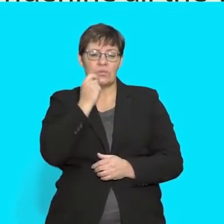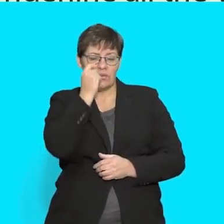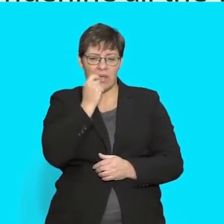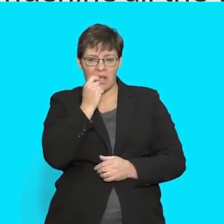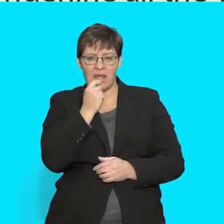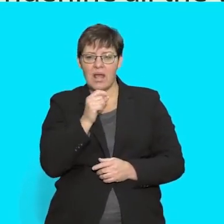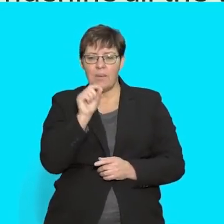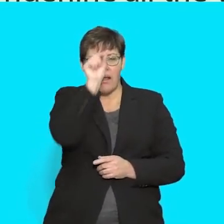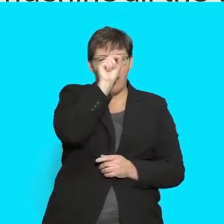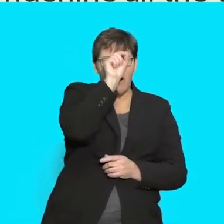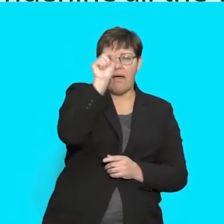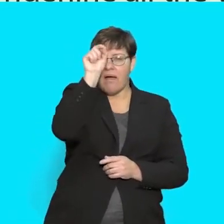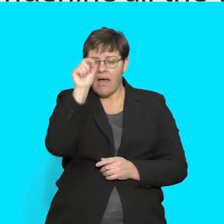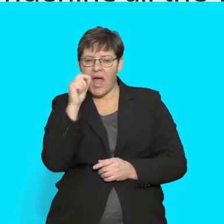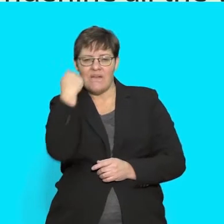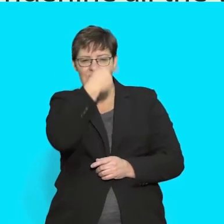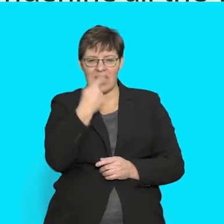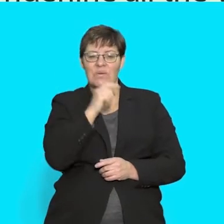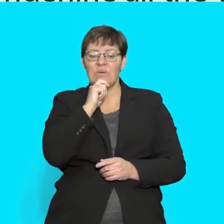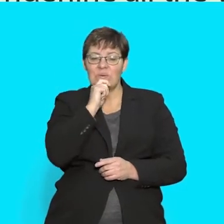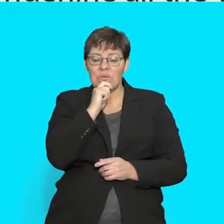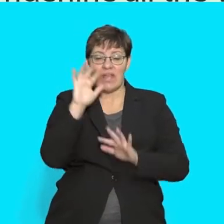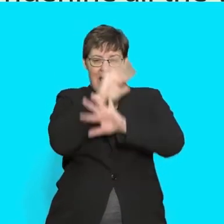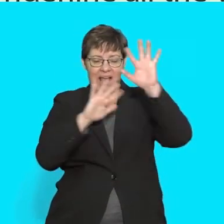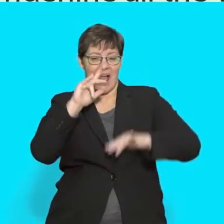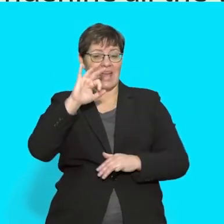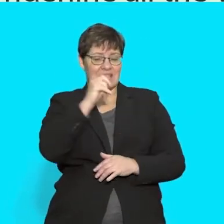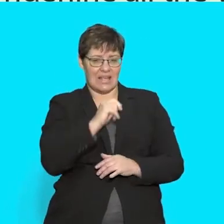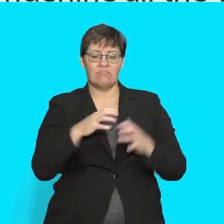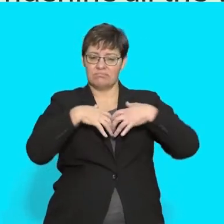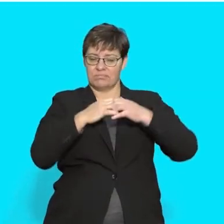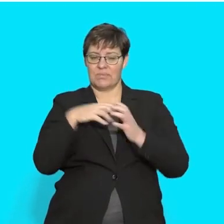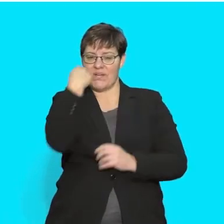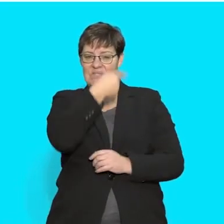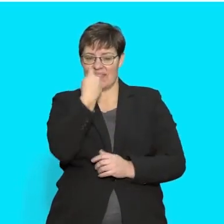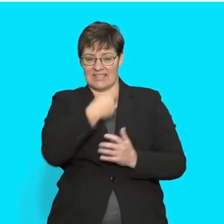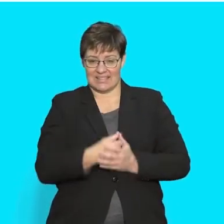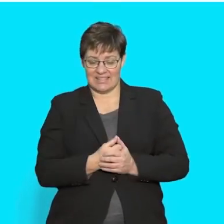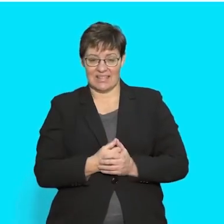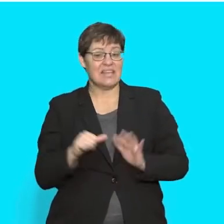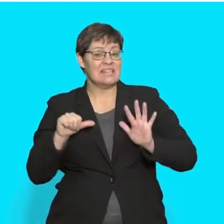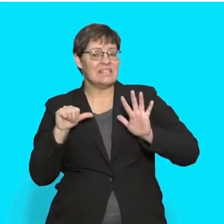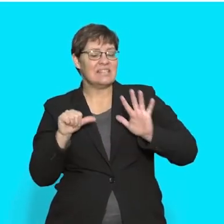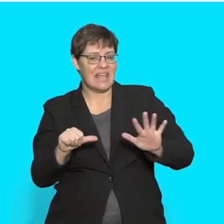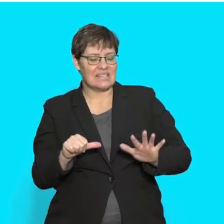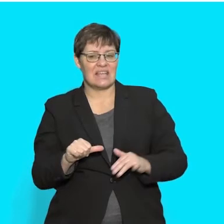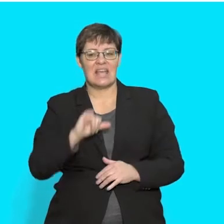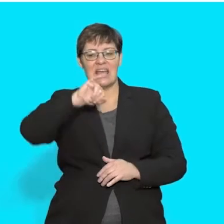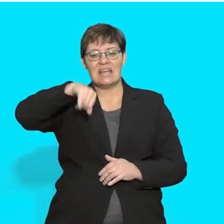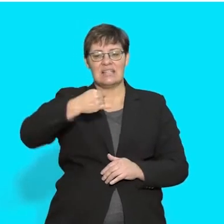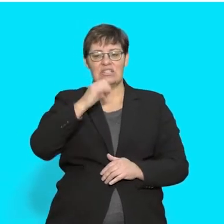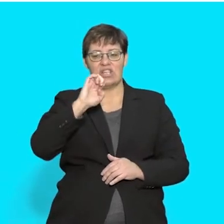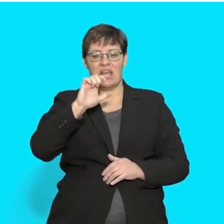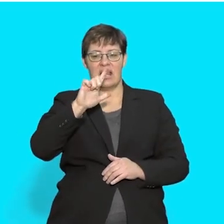face on the marshmallow using colored icing to form the face. 6. Stick jelly tot buttons